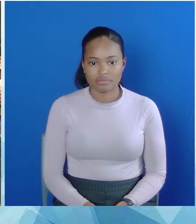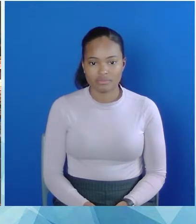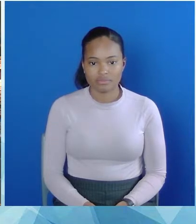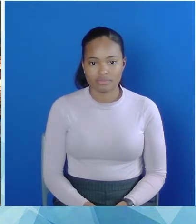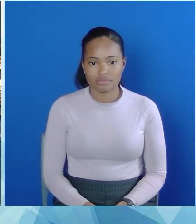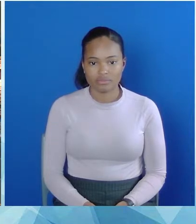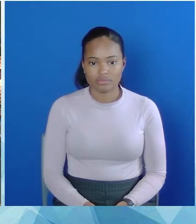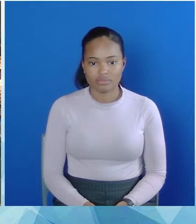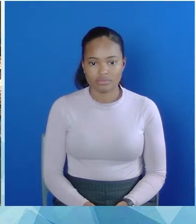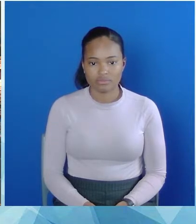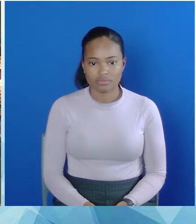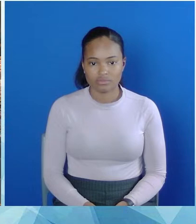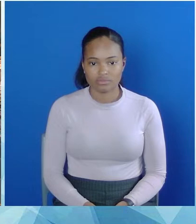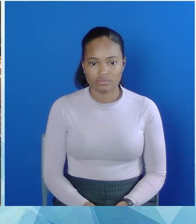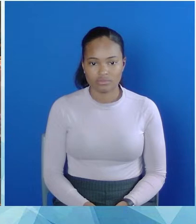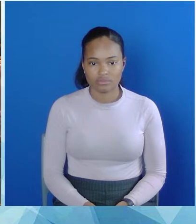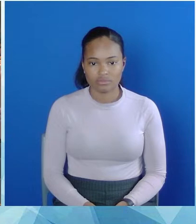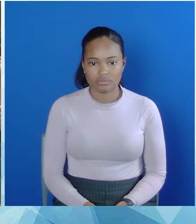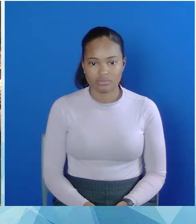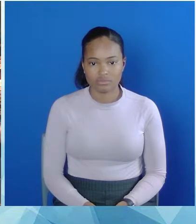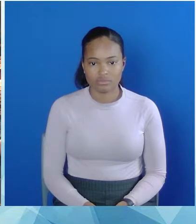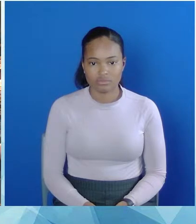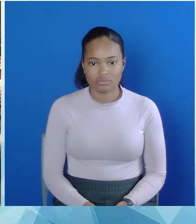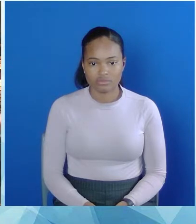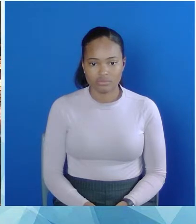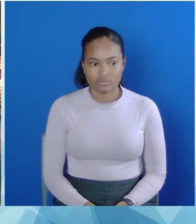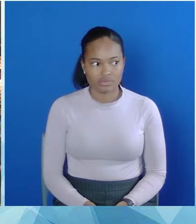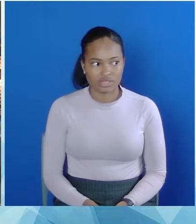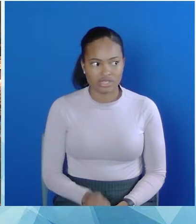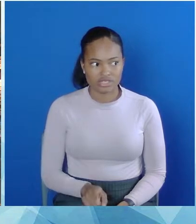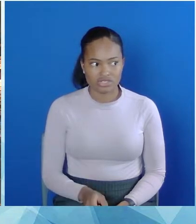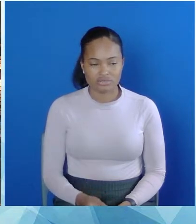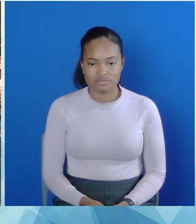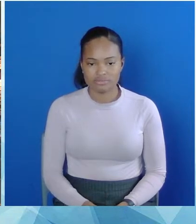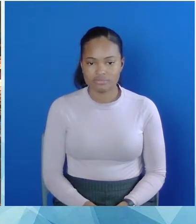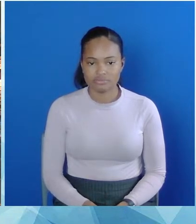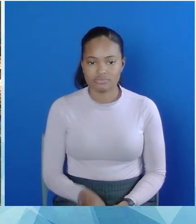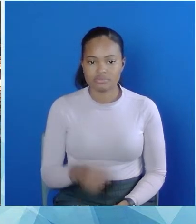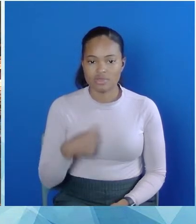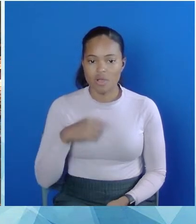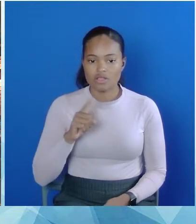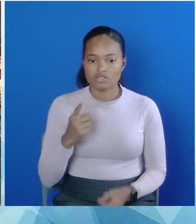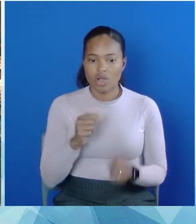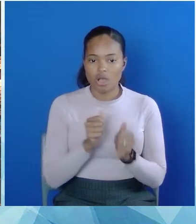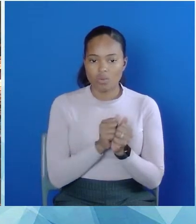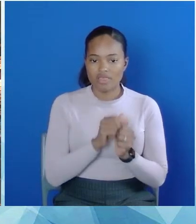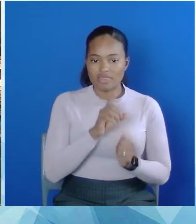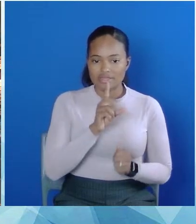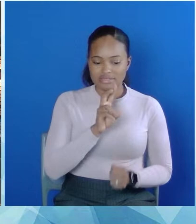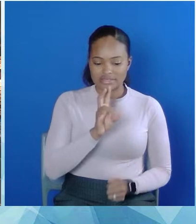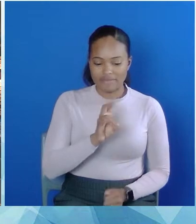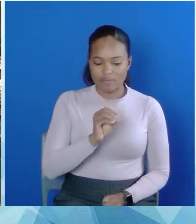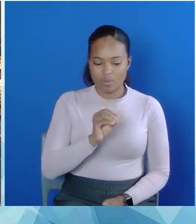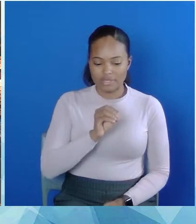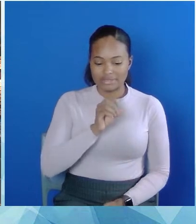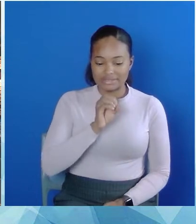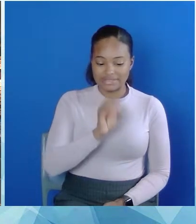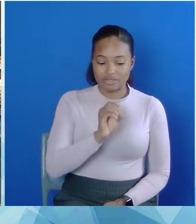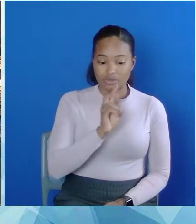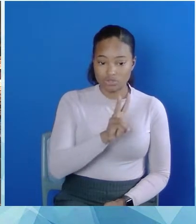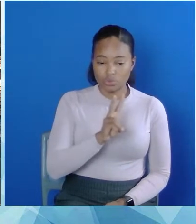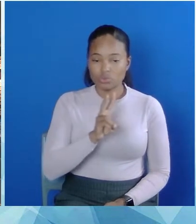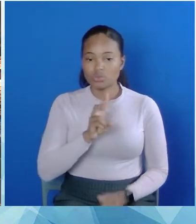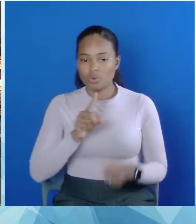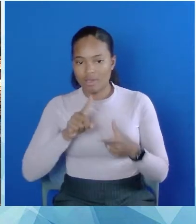I'll start with 7.02 and 7.06 first, and then I will move back as time allows.